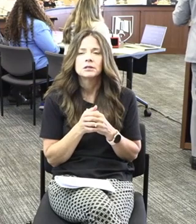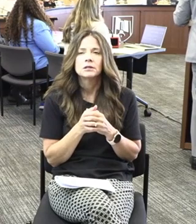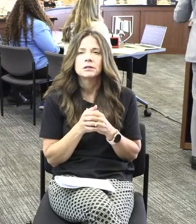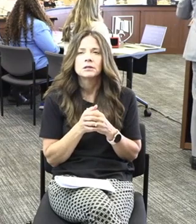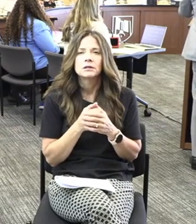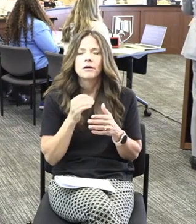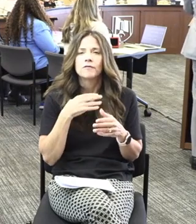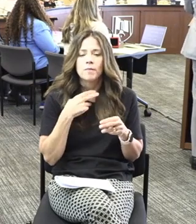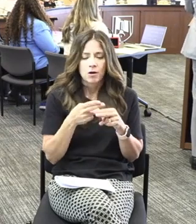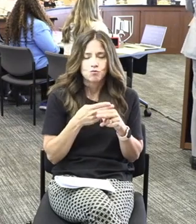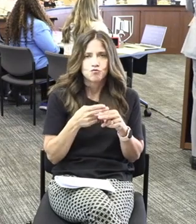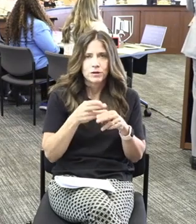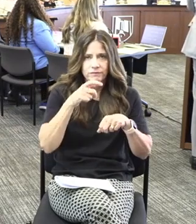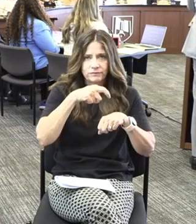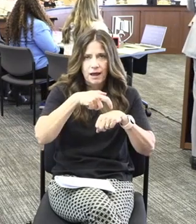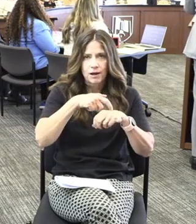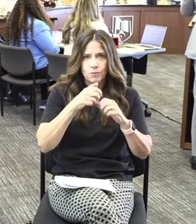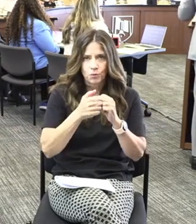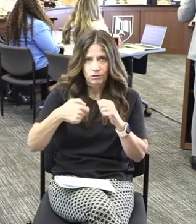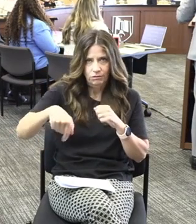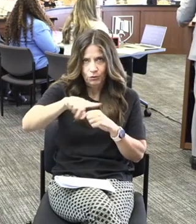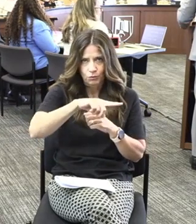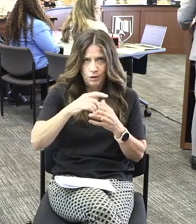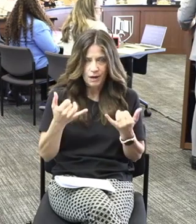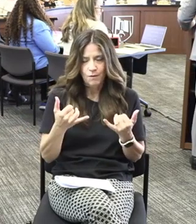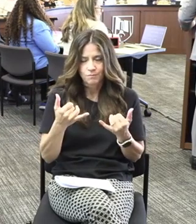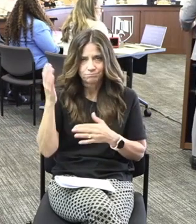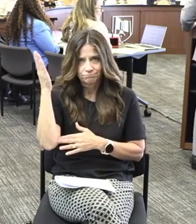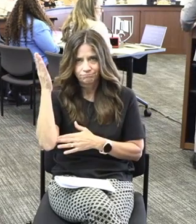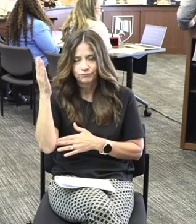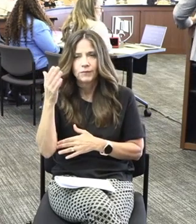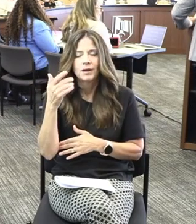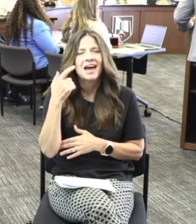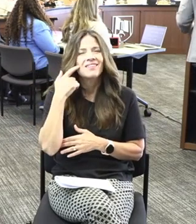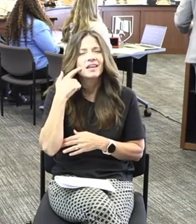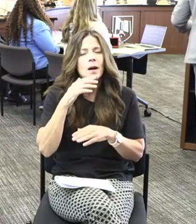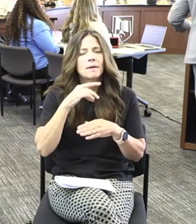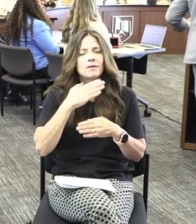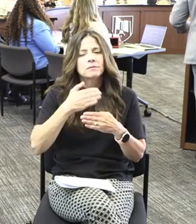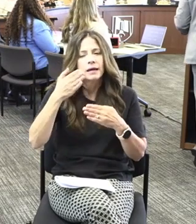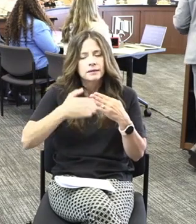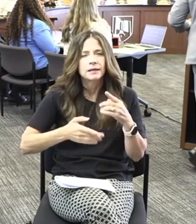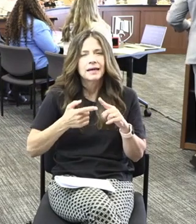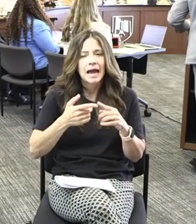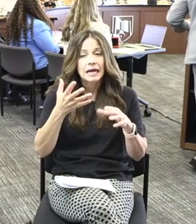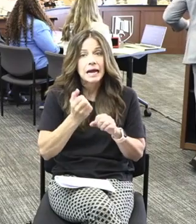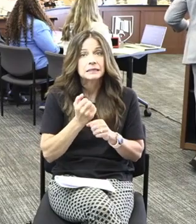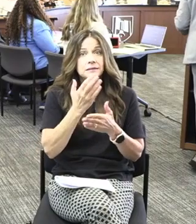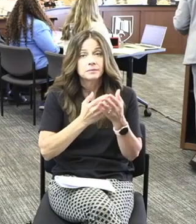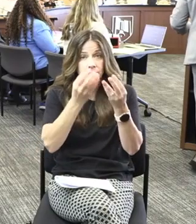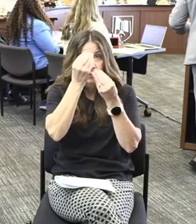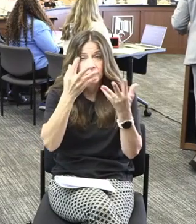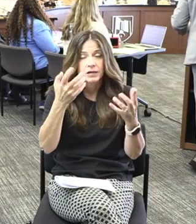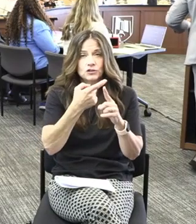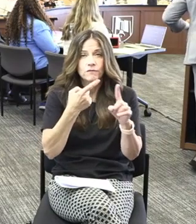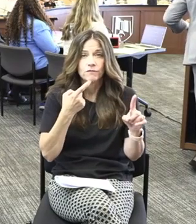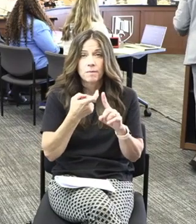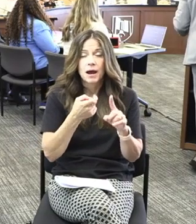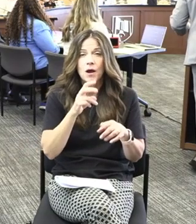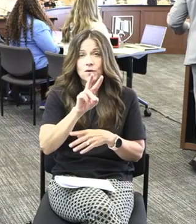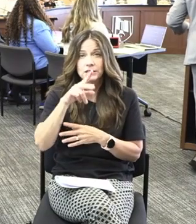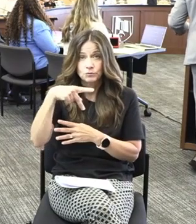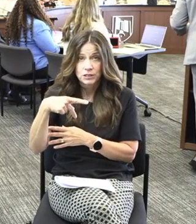my brief time with you all. And as I think about closing, I received some information from our esteemed Vice